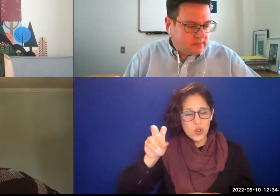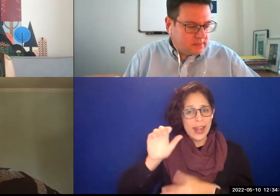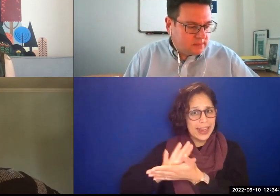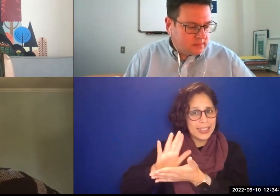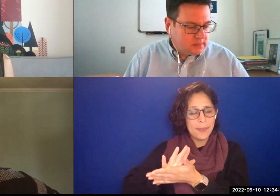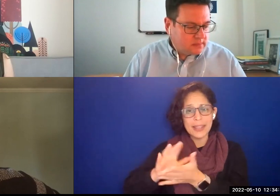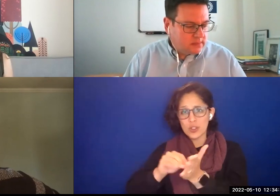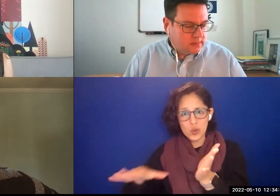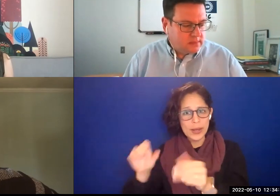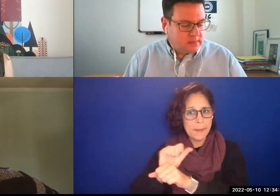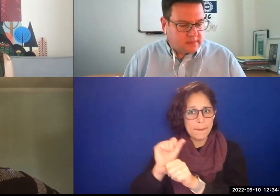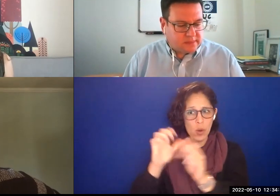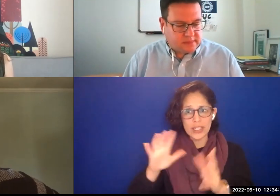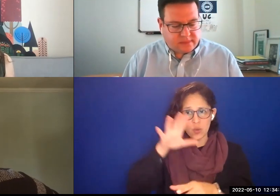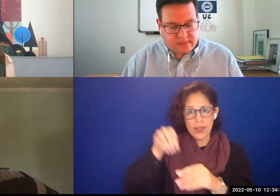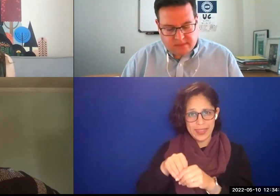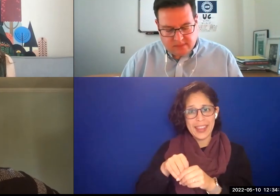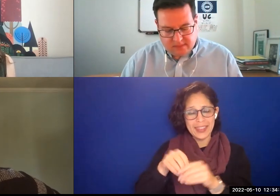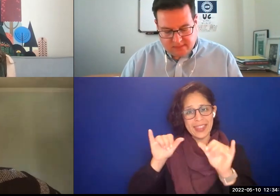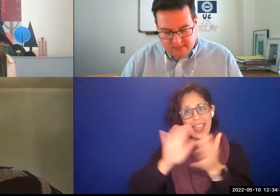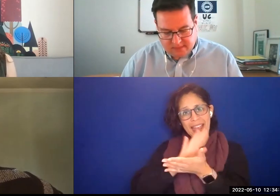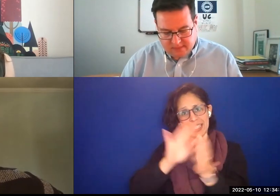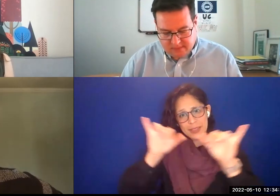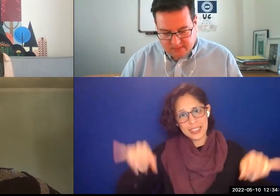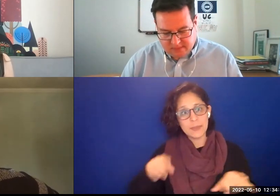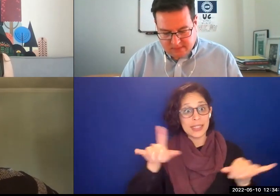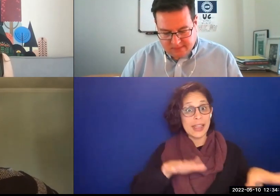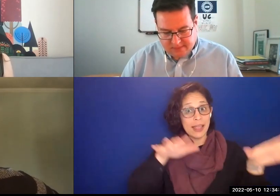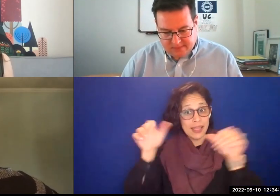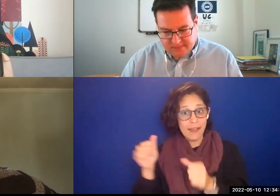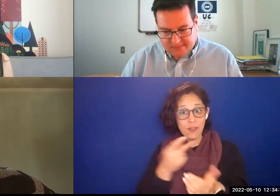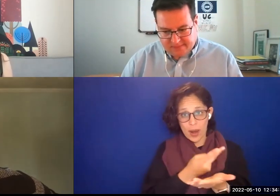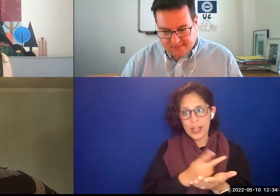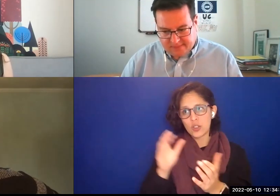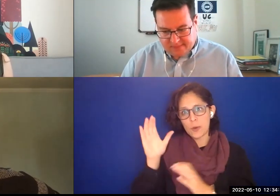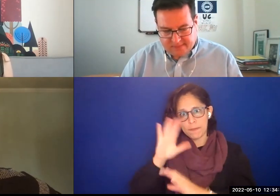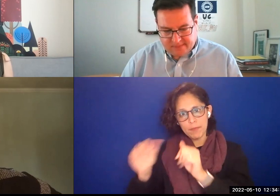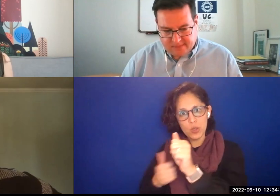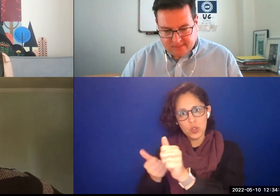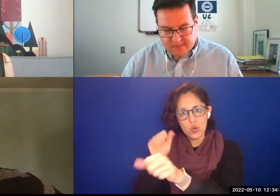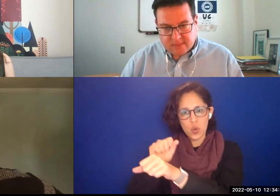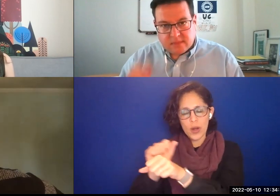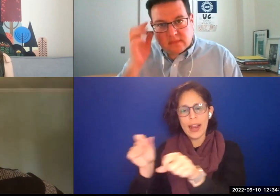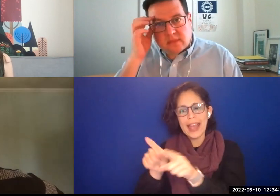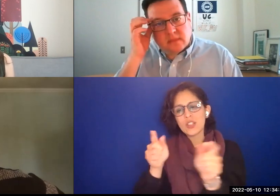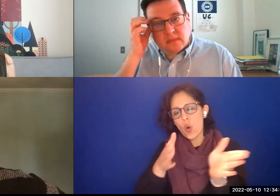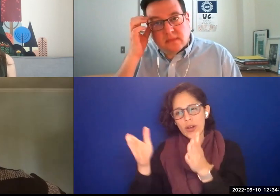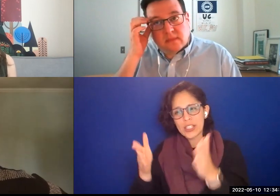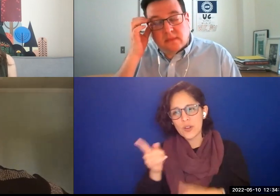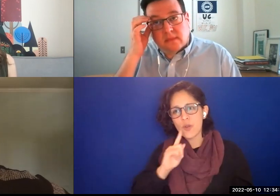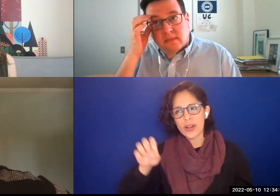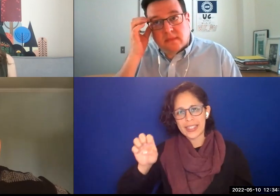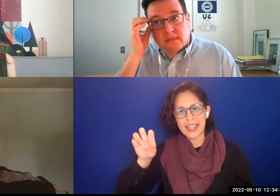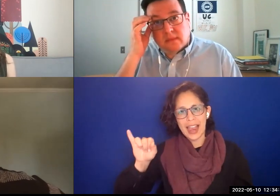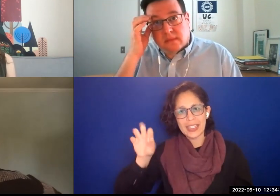University of California system. Sweeney left graduate school to pursue work as an organizer for the UAW, where he worked for more than a